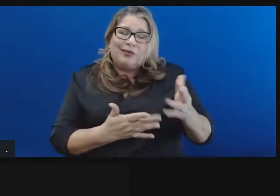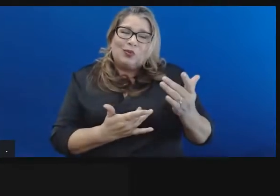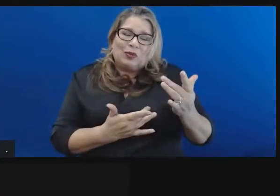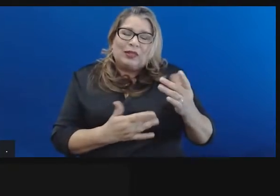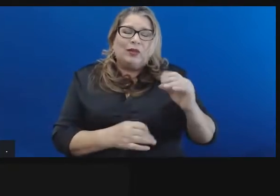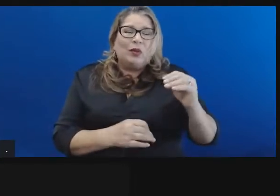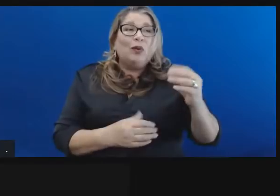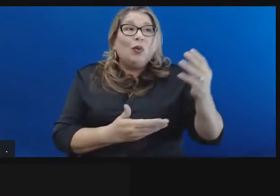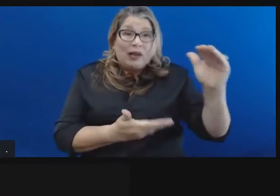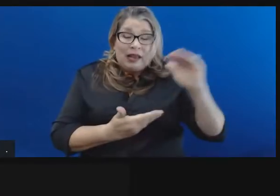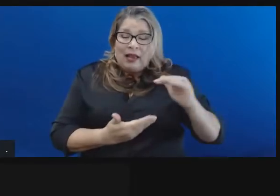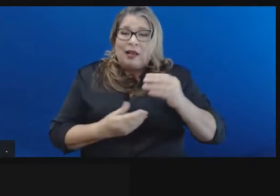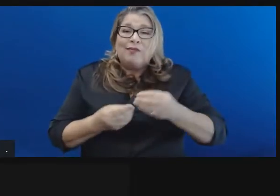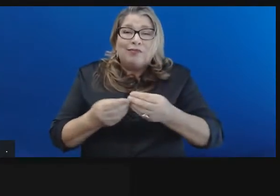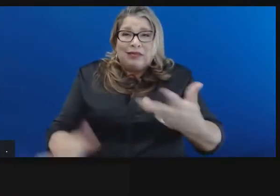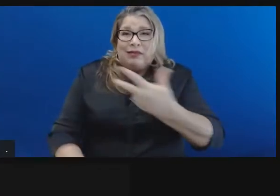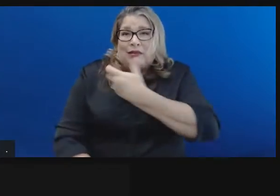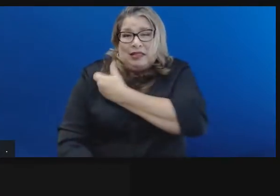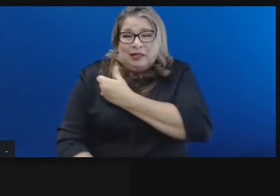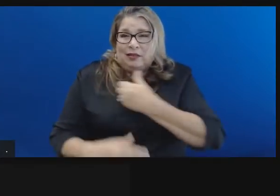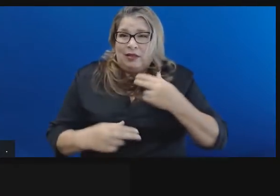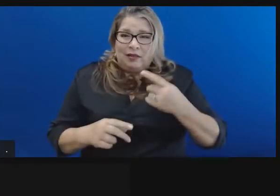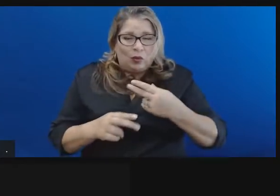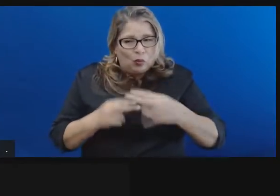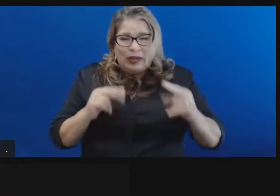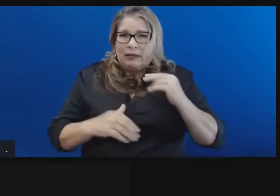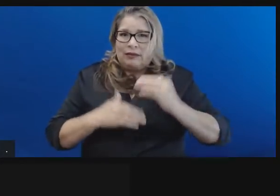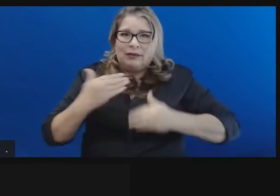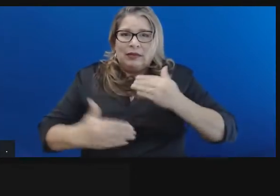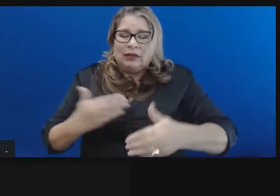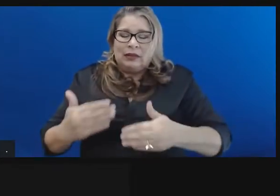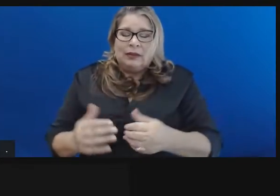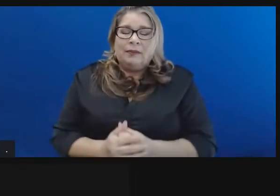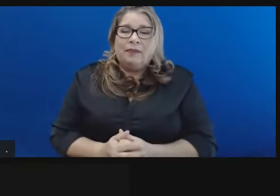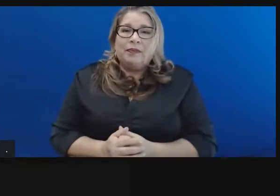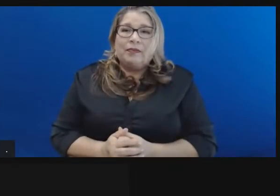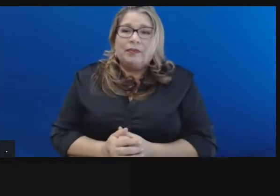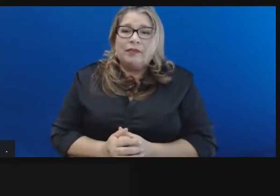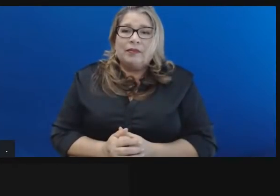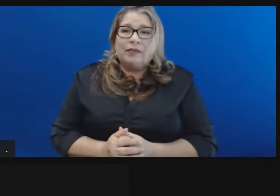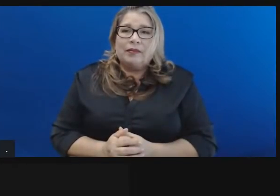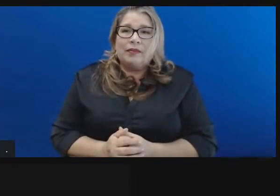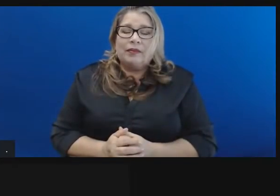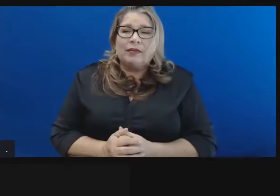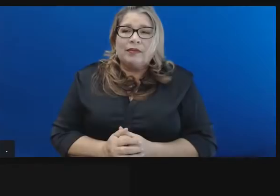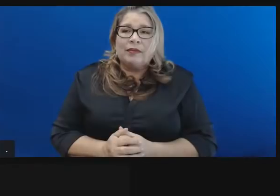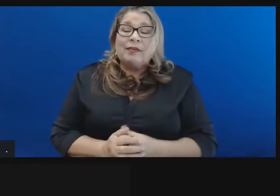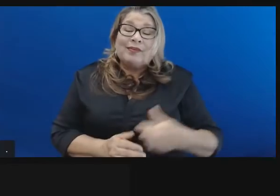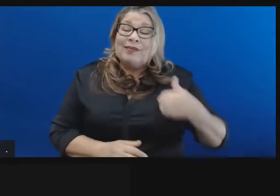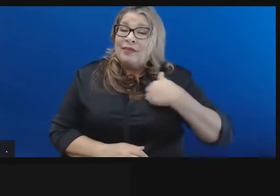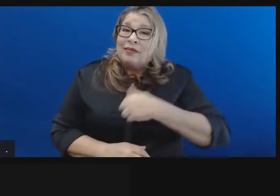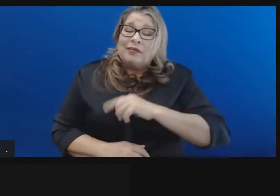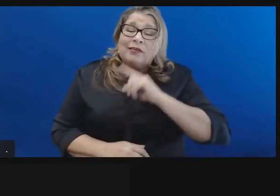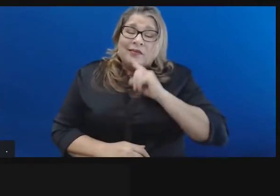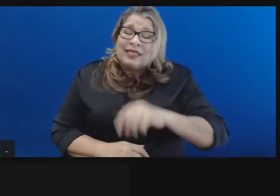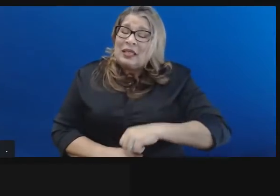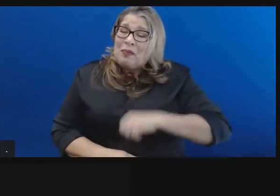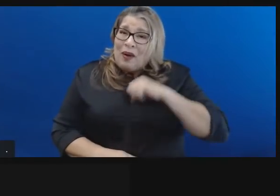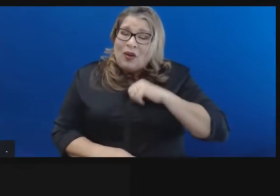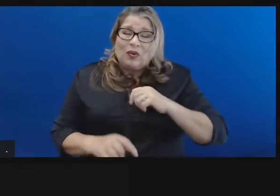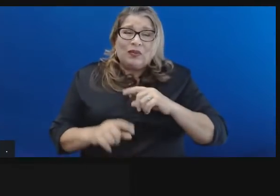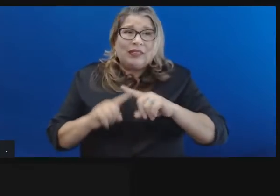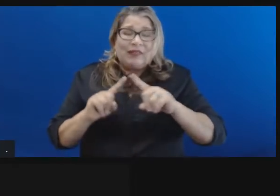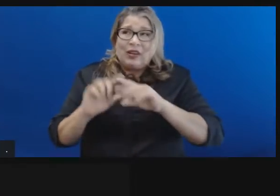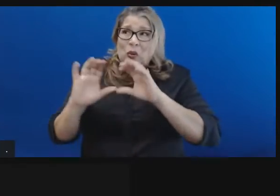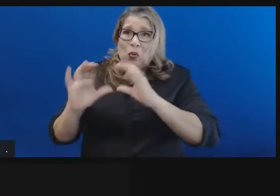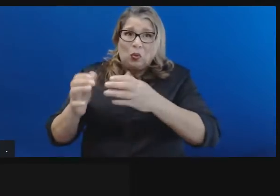protection. We do expect, though, over the next 24 hours, and I'm really proud of the work of all of the groups have come together to think